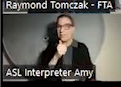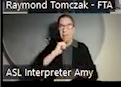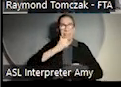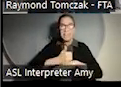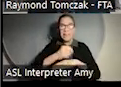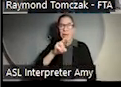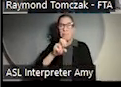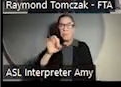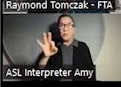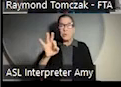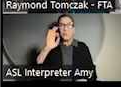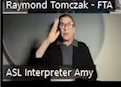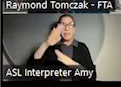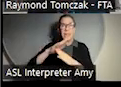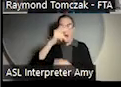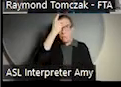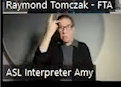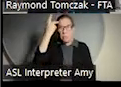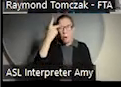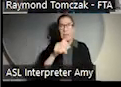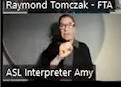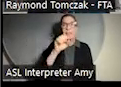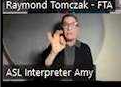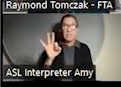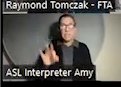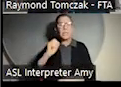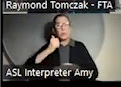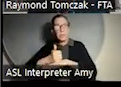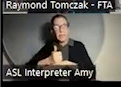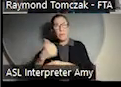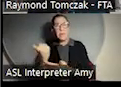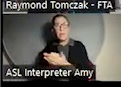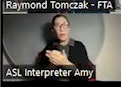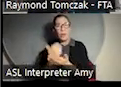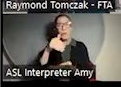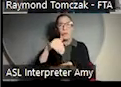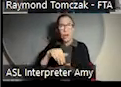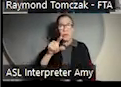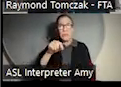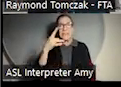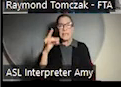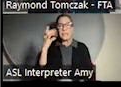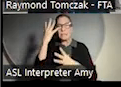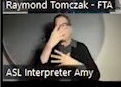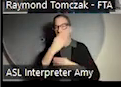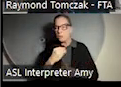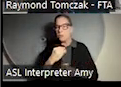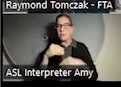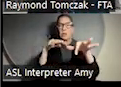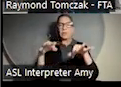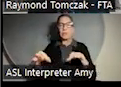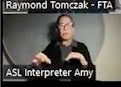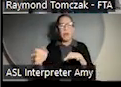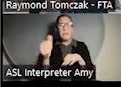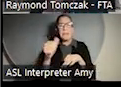public use, like San Francisco developed in their new transit hub that opened in 2018. It's gorgeous. Can we describe any part